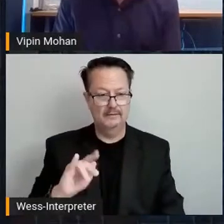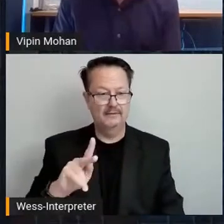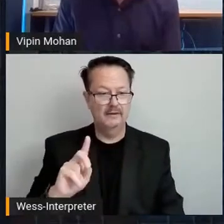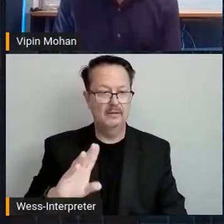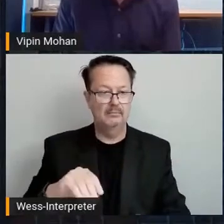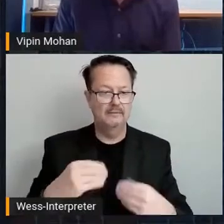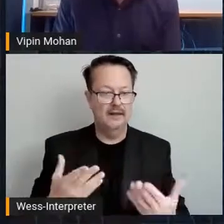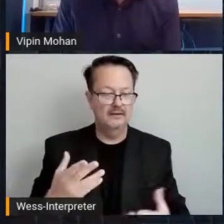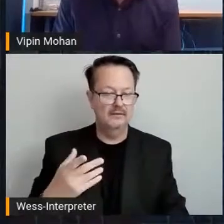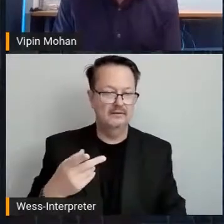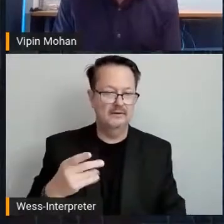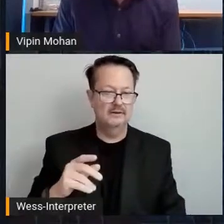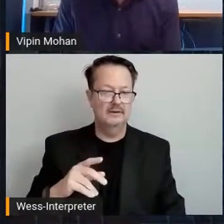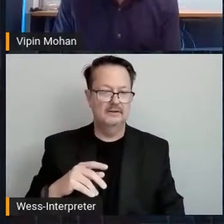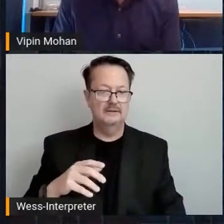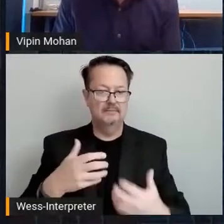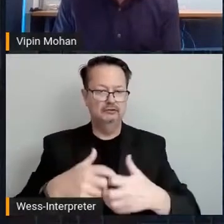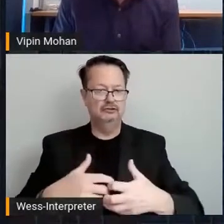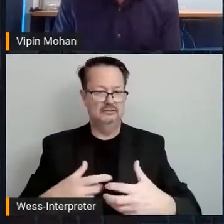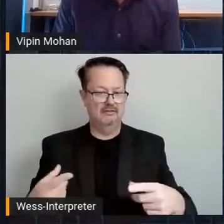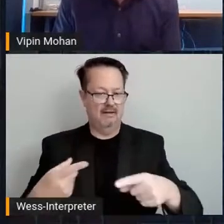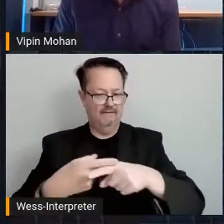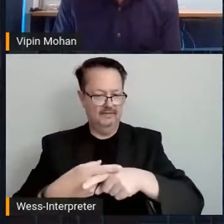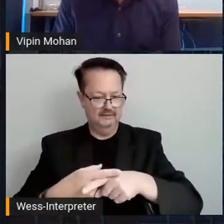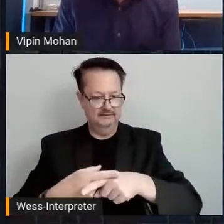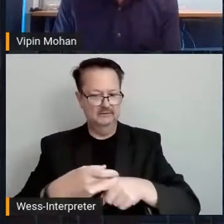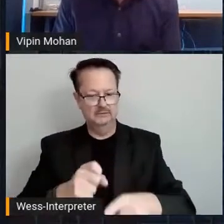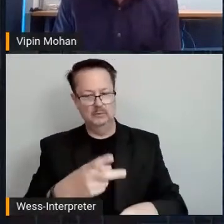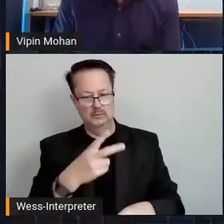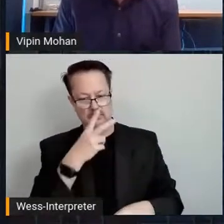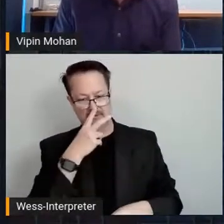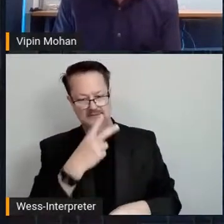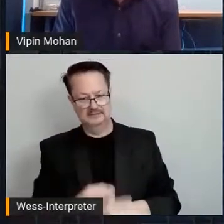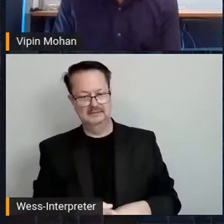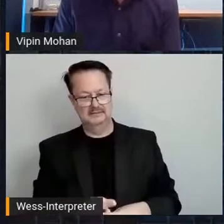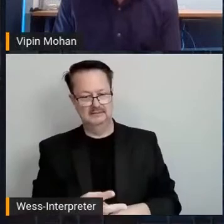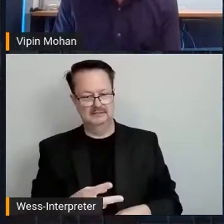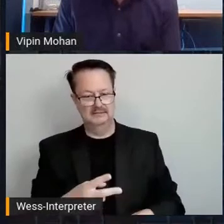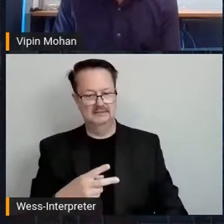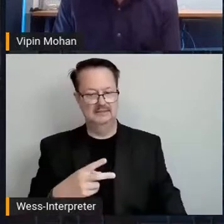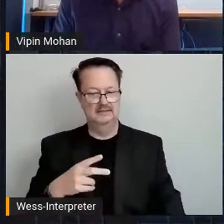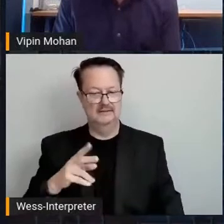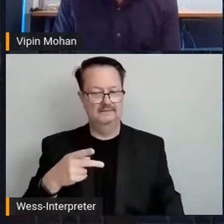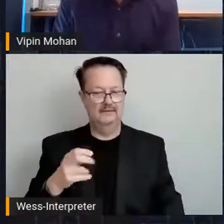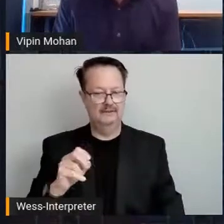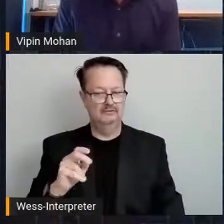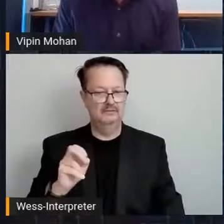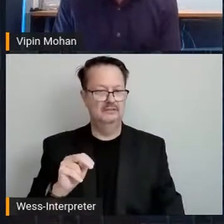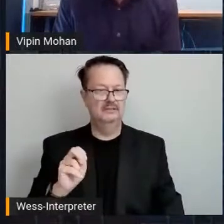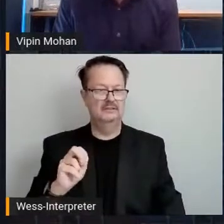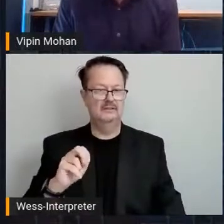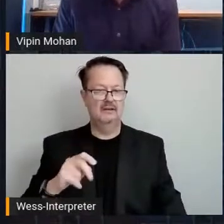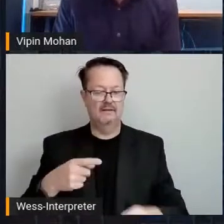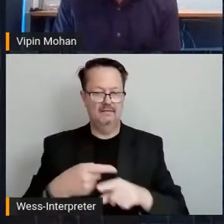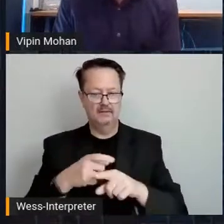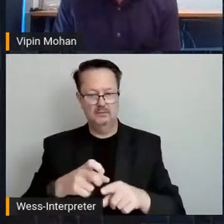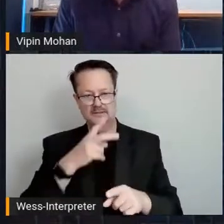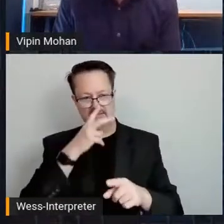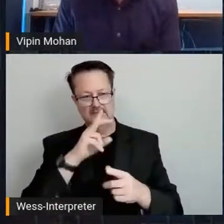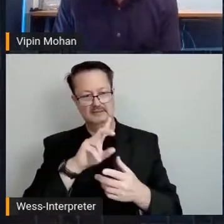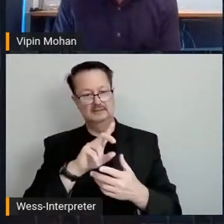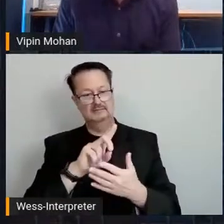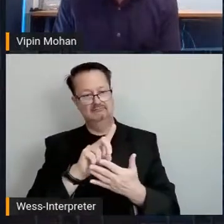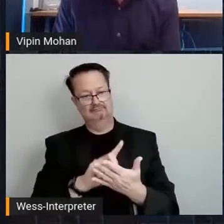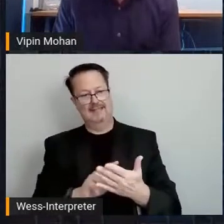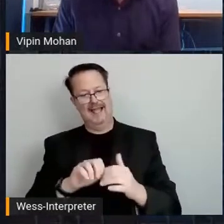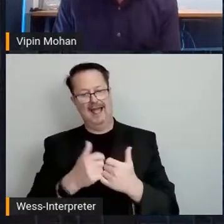a vSphere machine config. So you would see configuration which pertains to how a VM should be